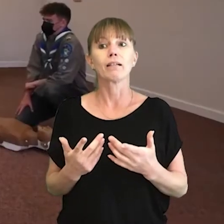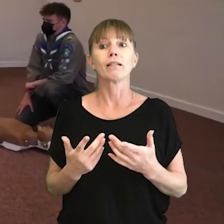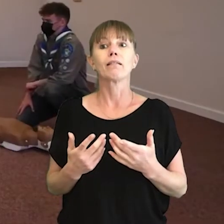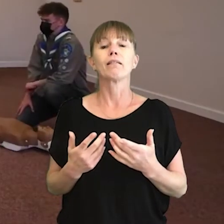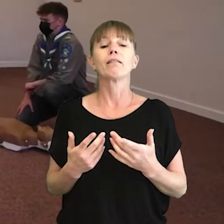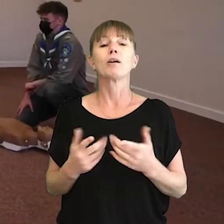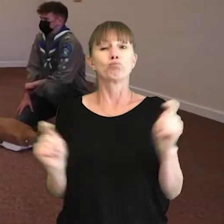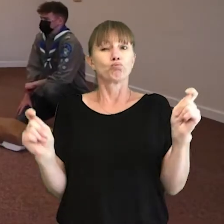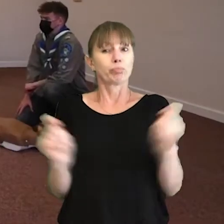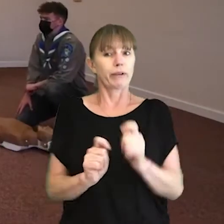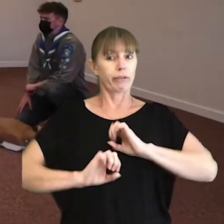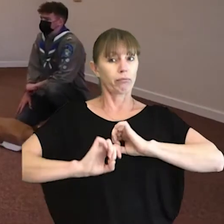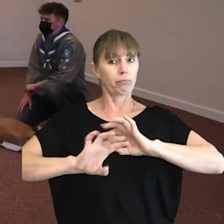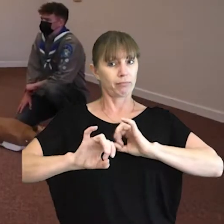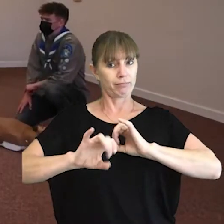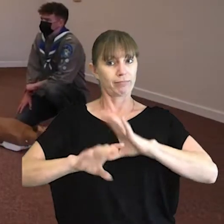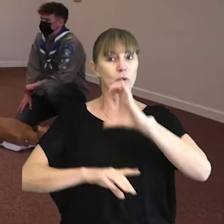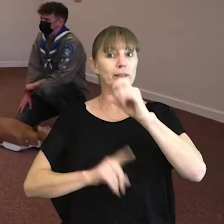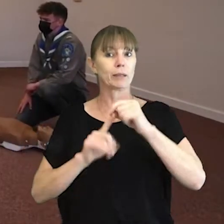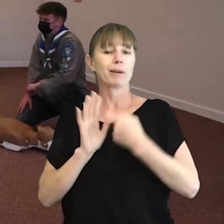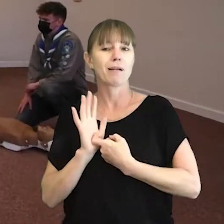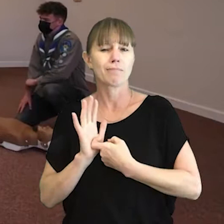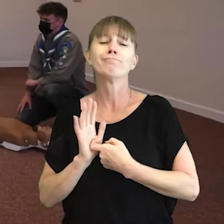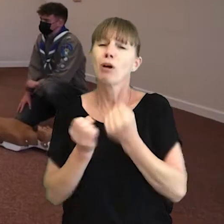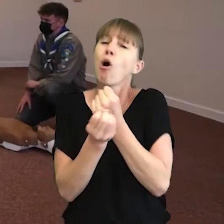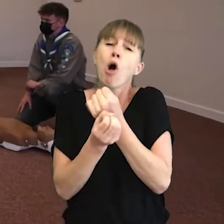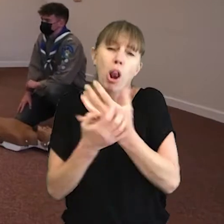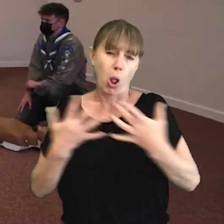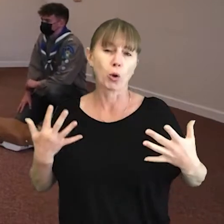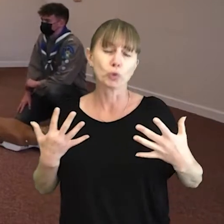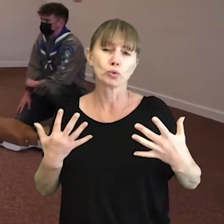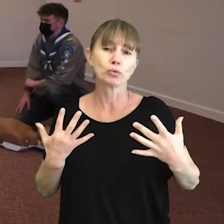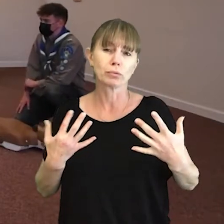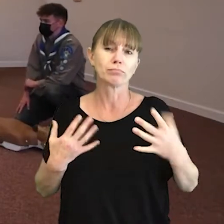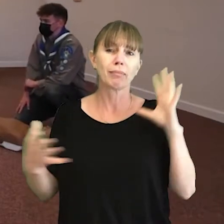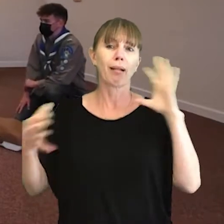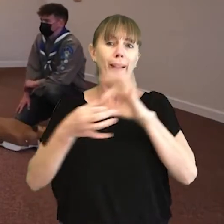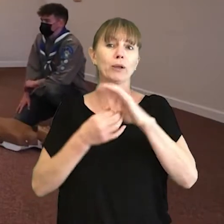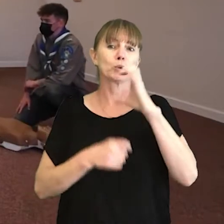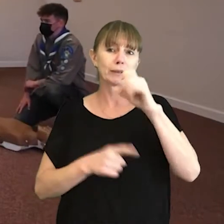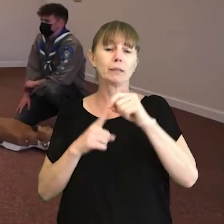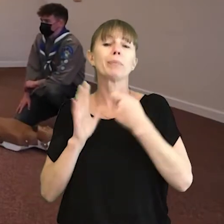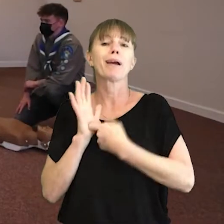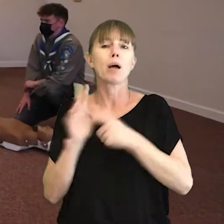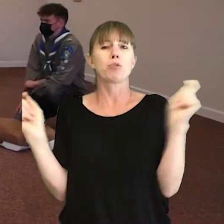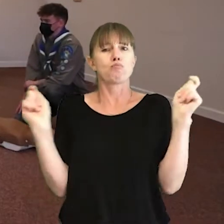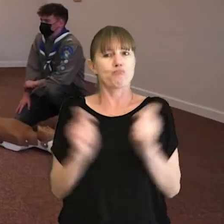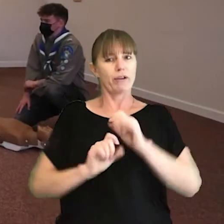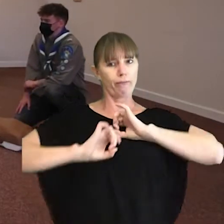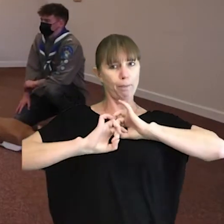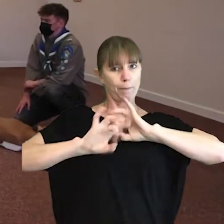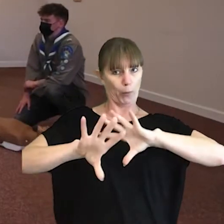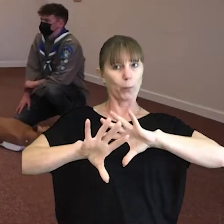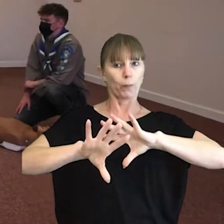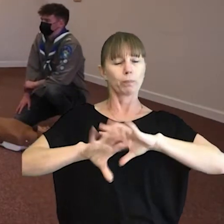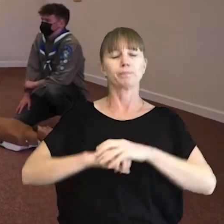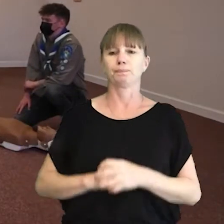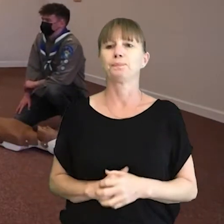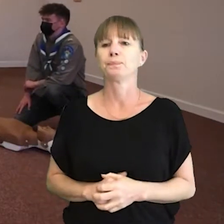We're going to do a brief introduction to CPR. Obviously there is a lot to do with CPR, but we're just going to do a